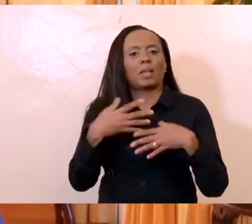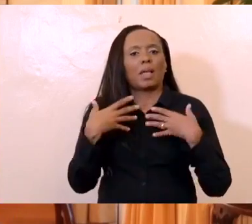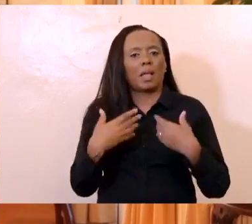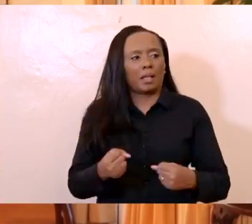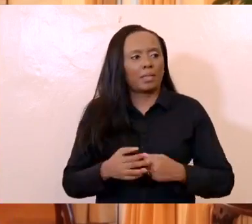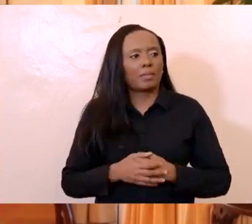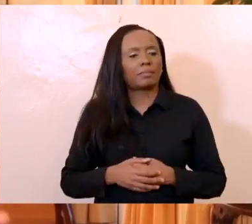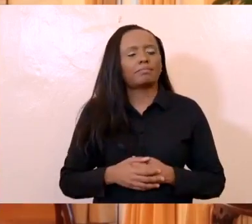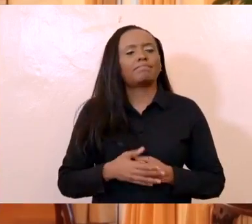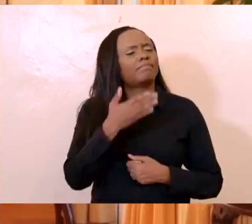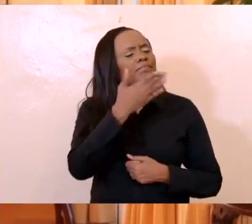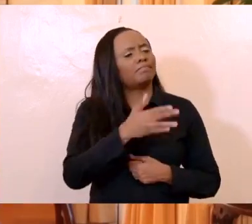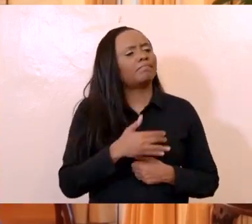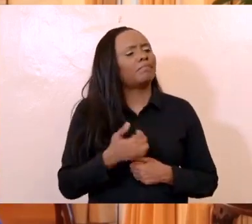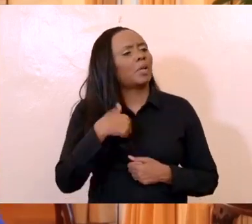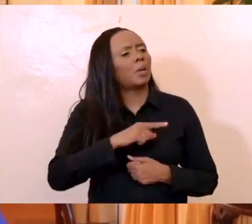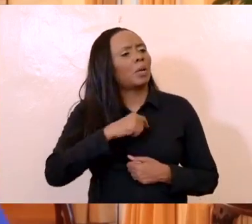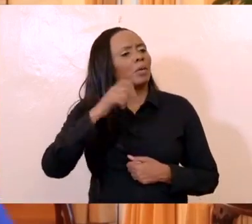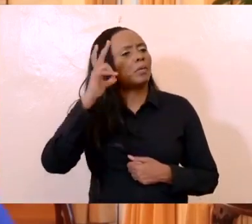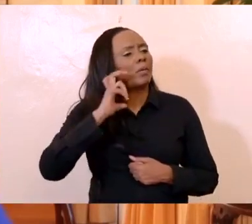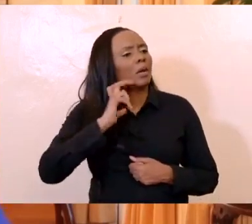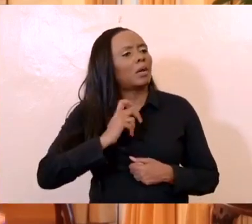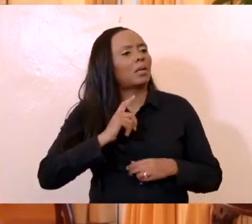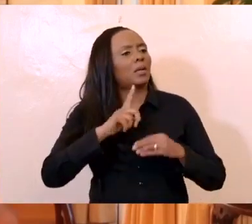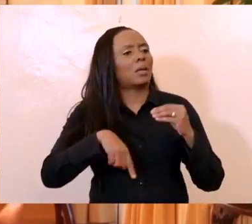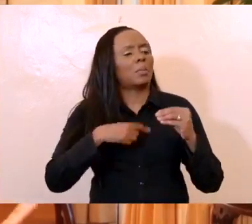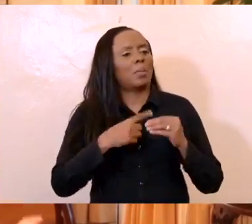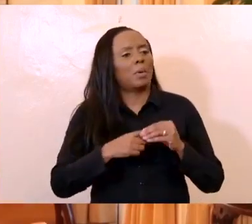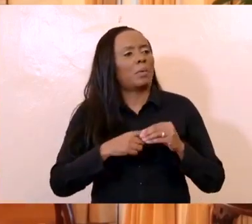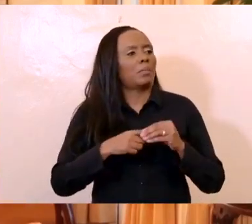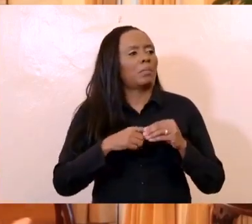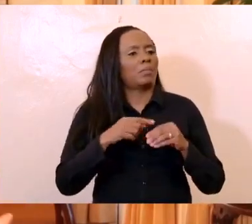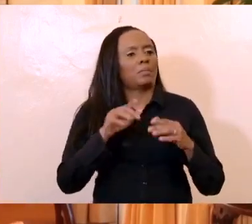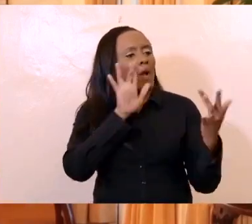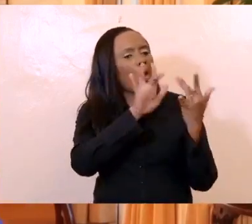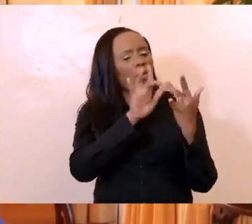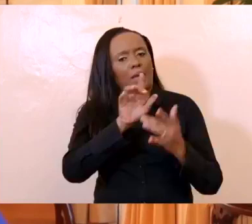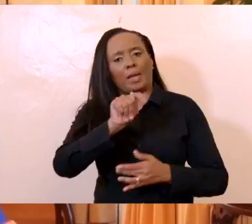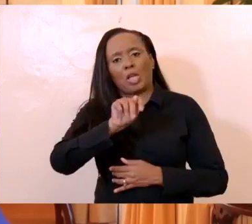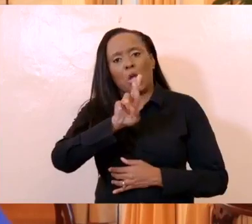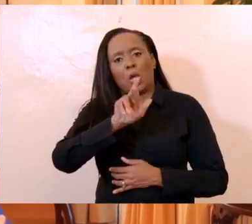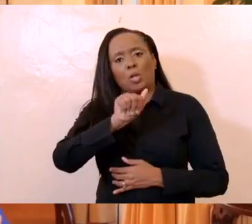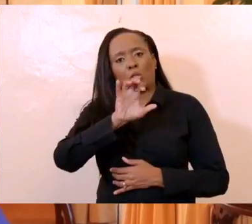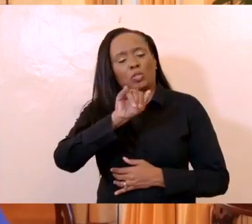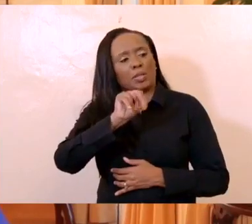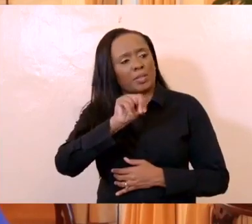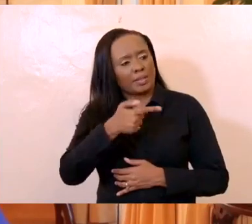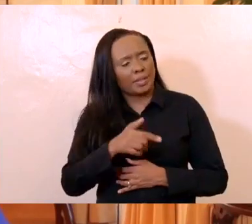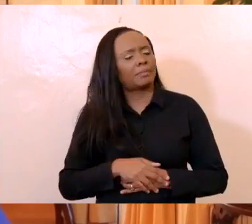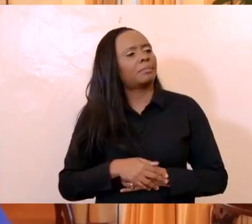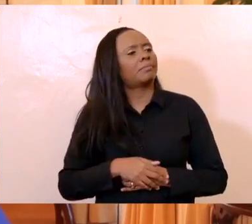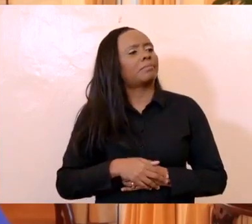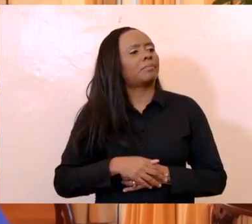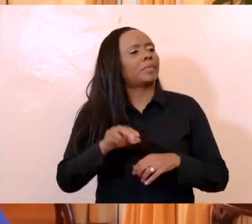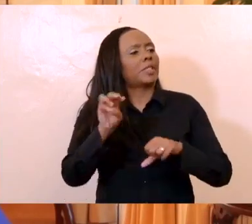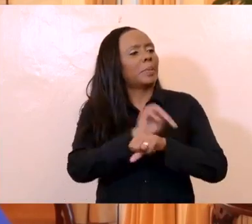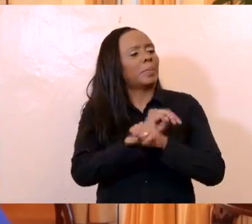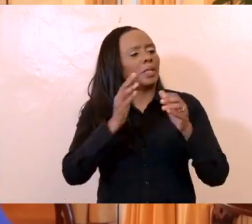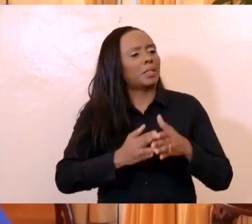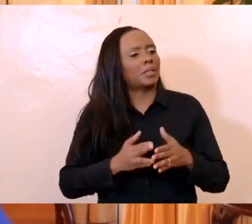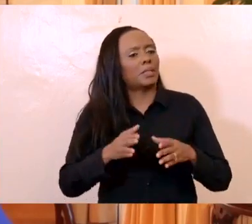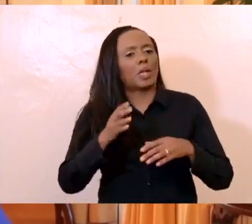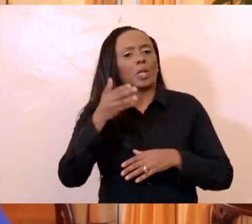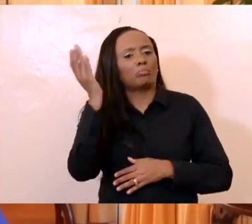from the Minister and we've heard about contact tracing, and in the last few weeks we've heard a number of